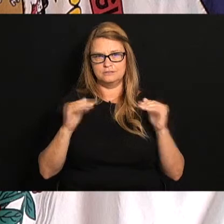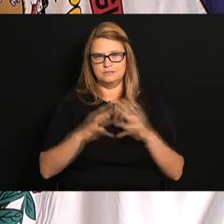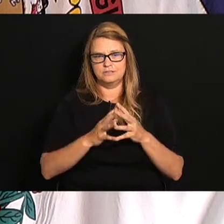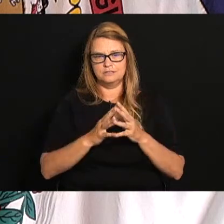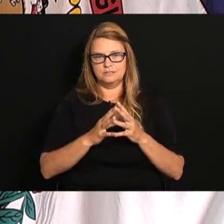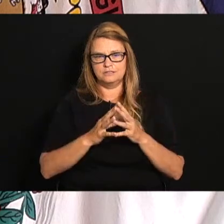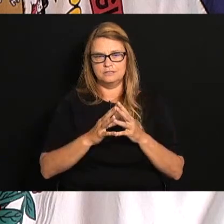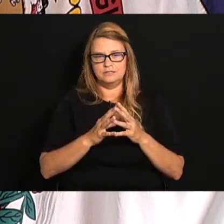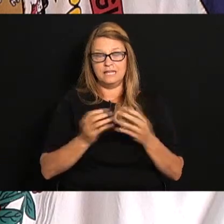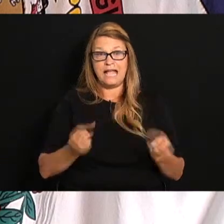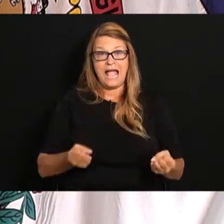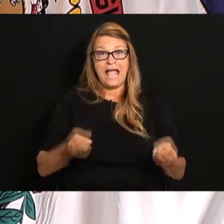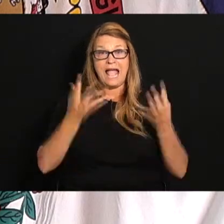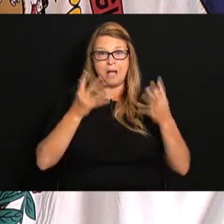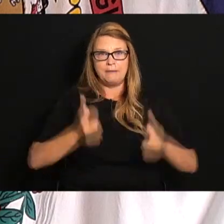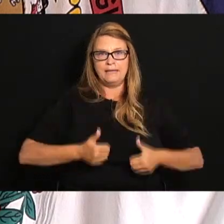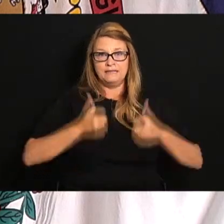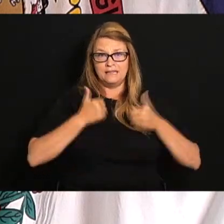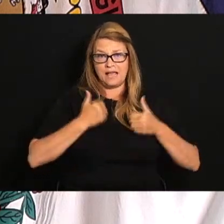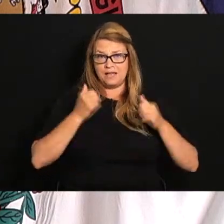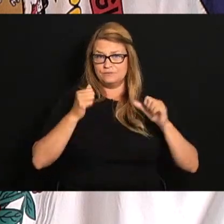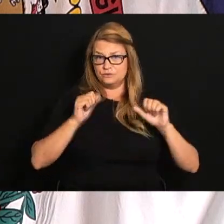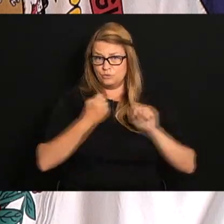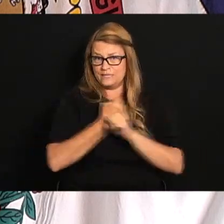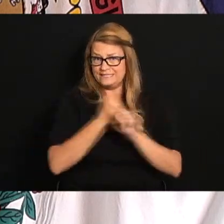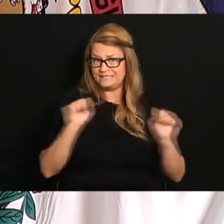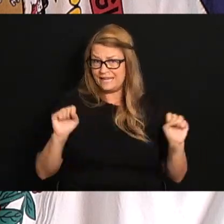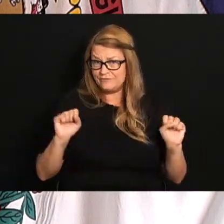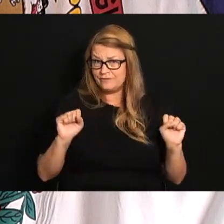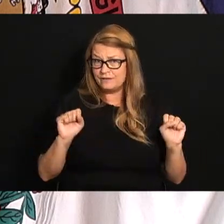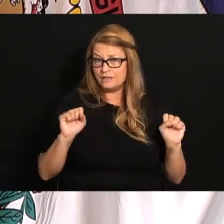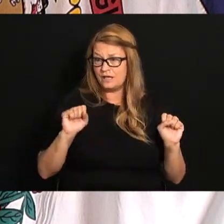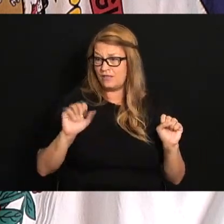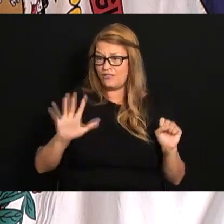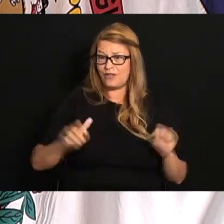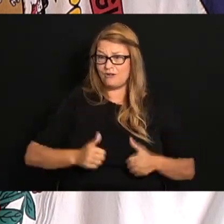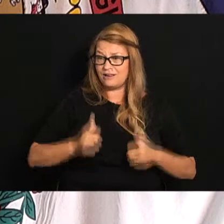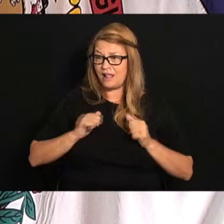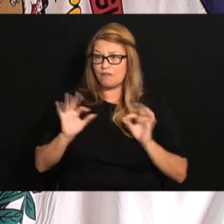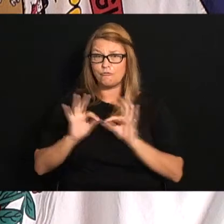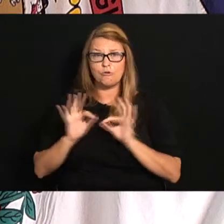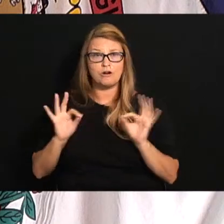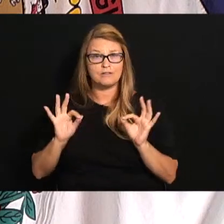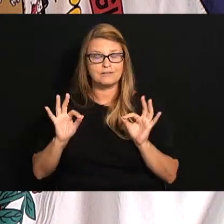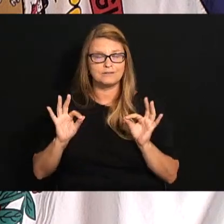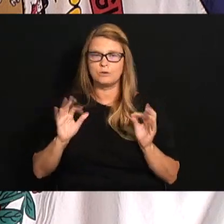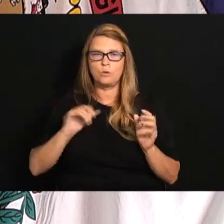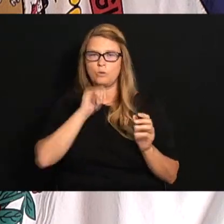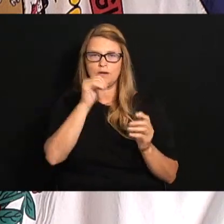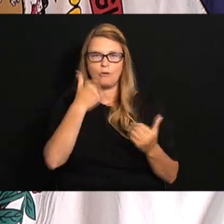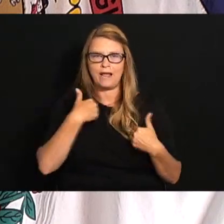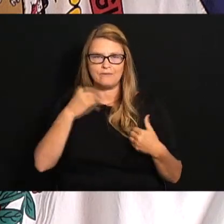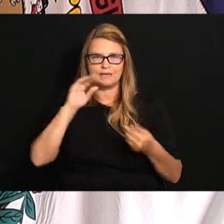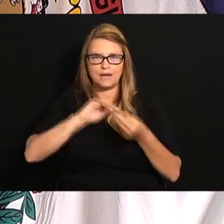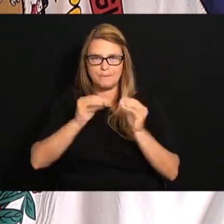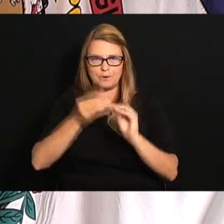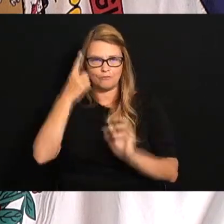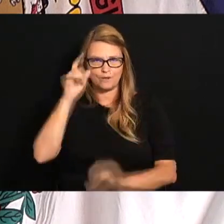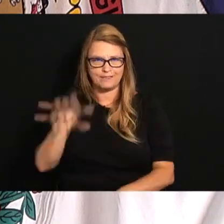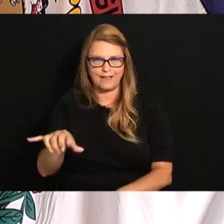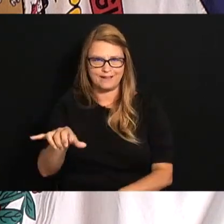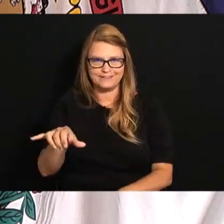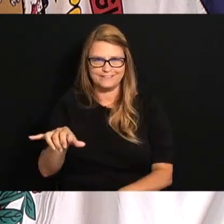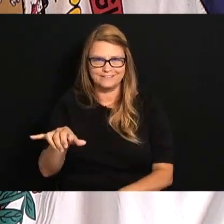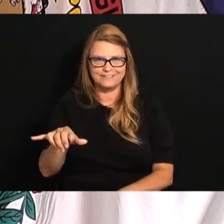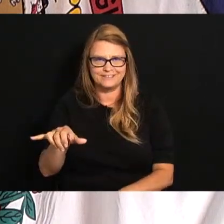How many lives did we save? What's a life worth? Nobody can tell me that, can you? Really